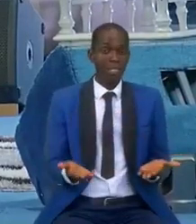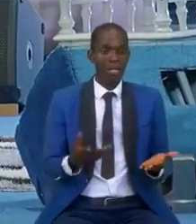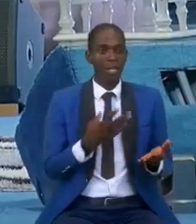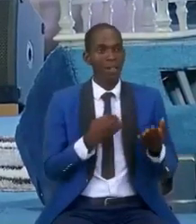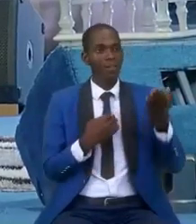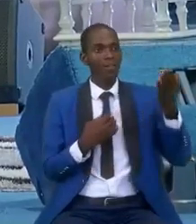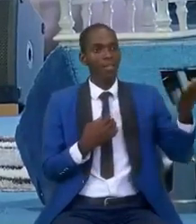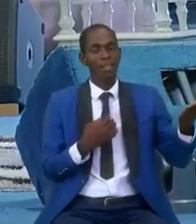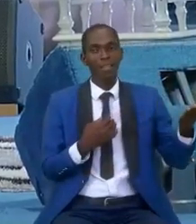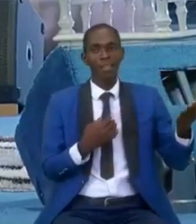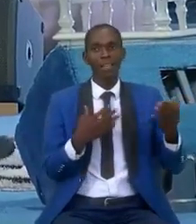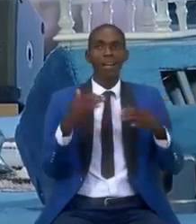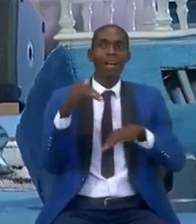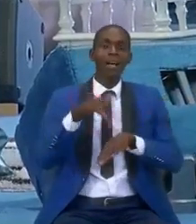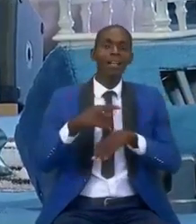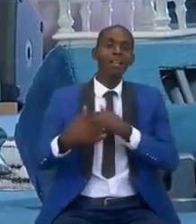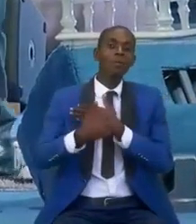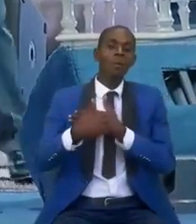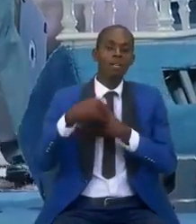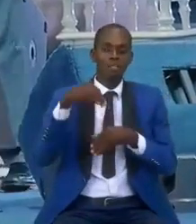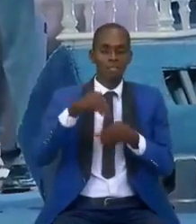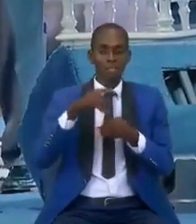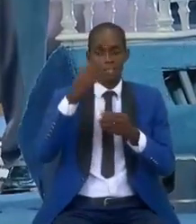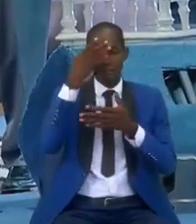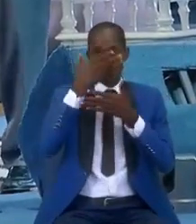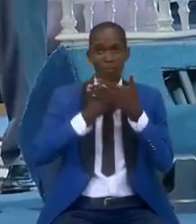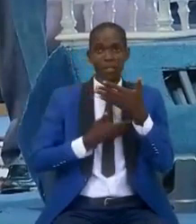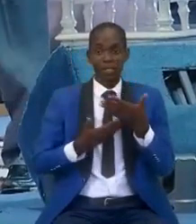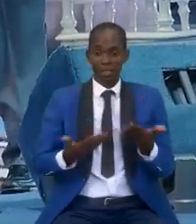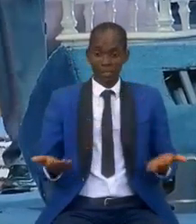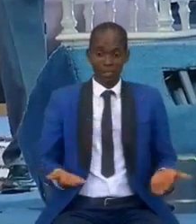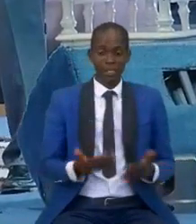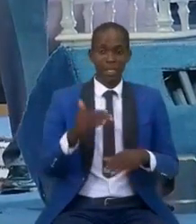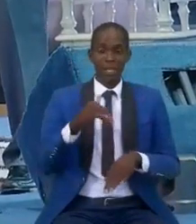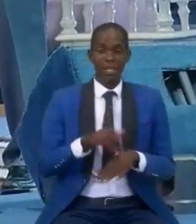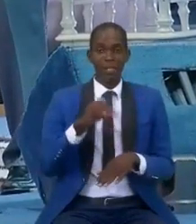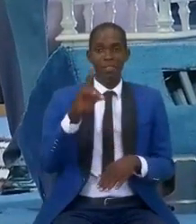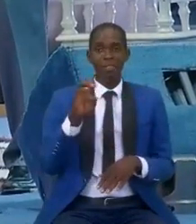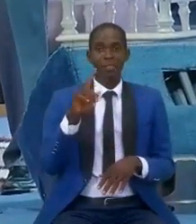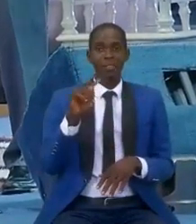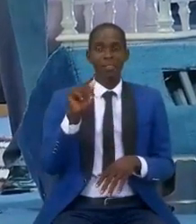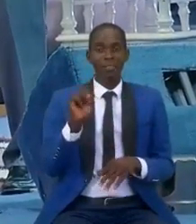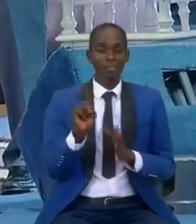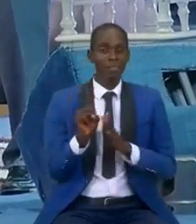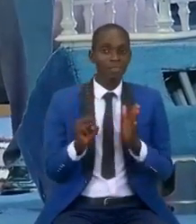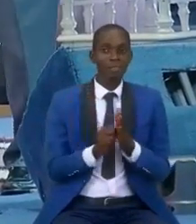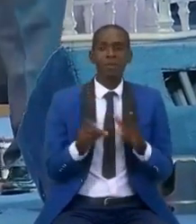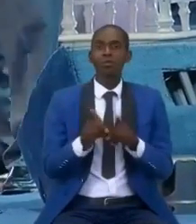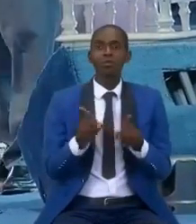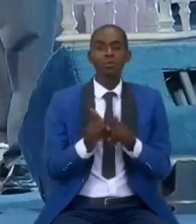here at the Alpha location, as well as online, everywhere, he'll wipe your tears